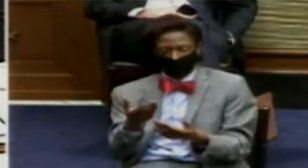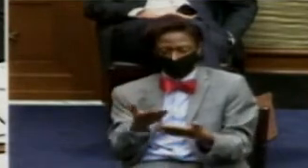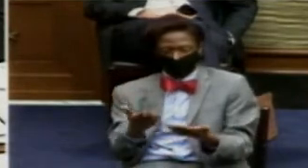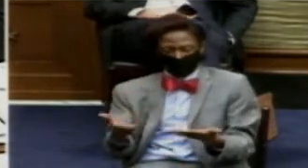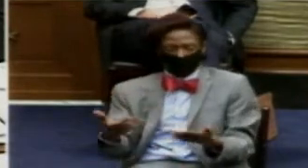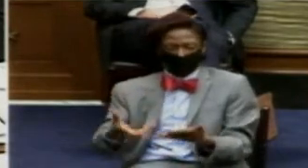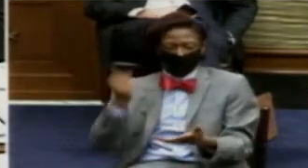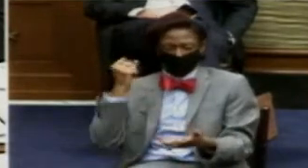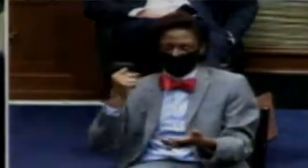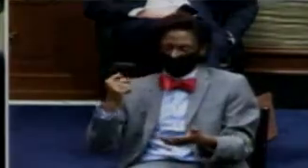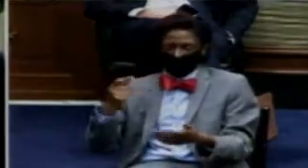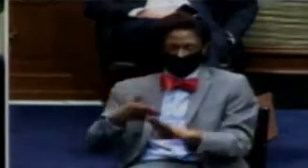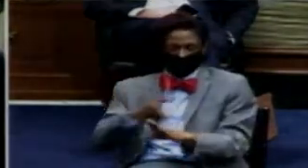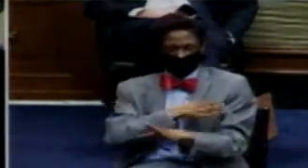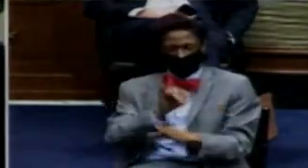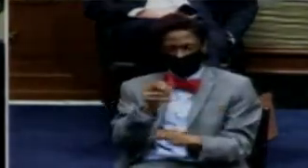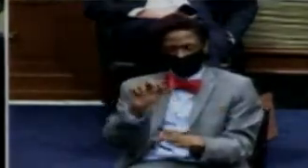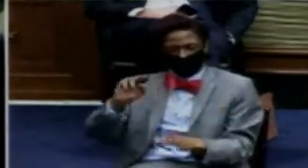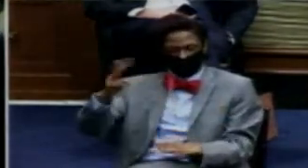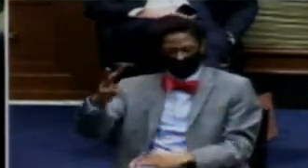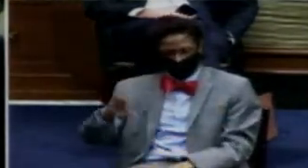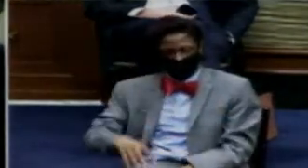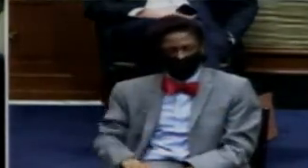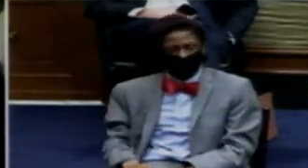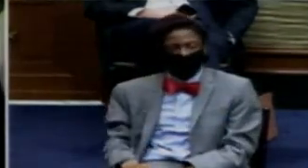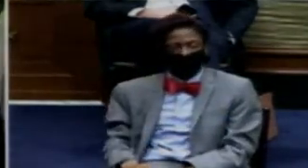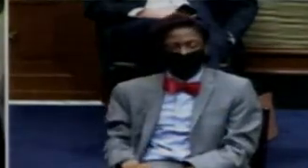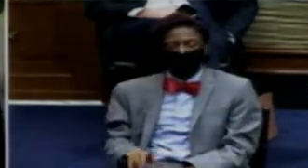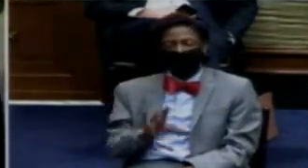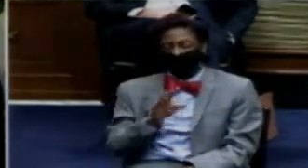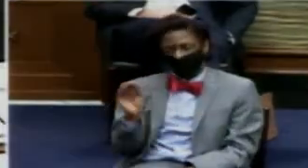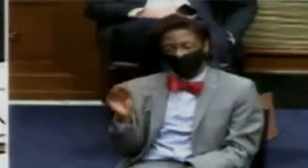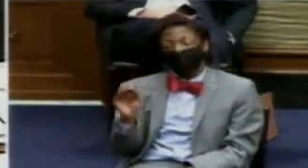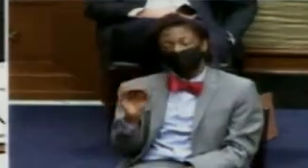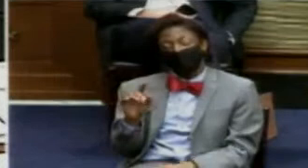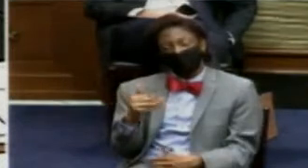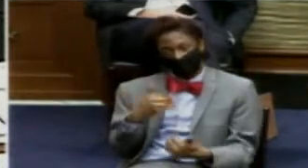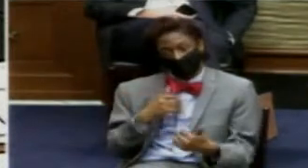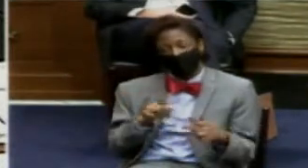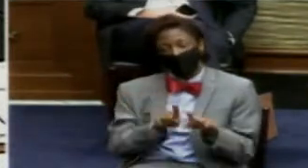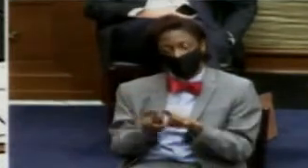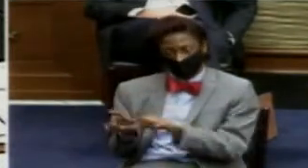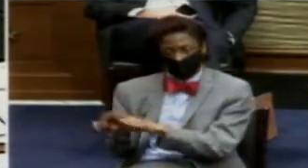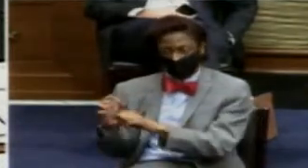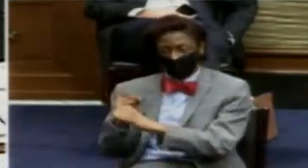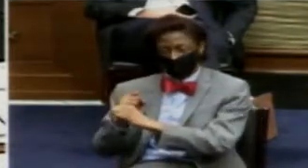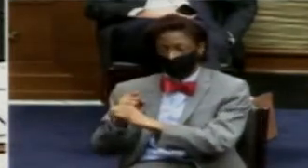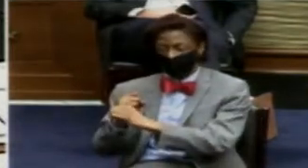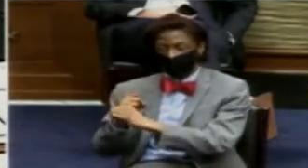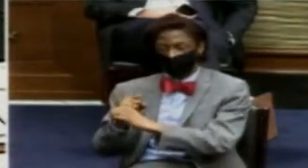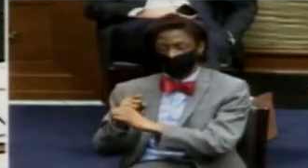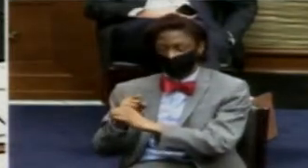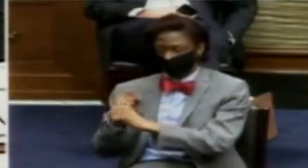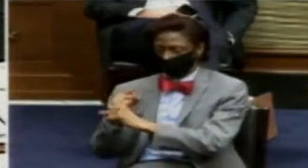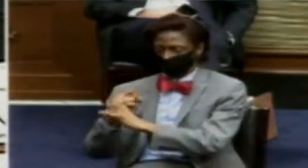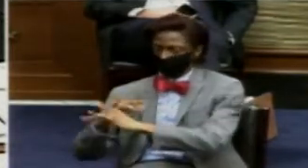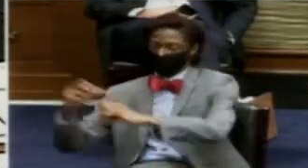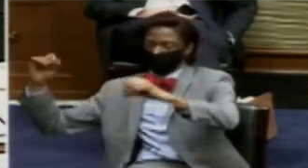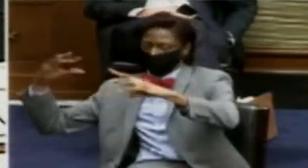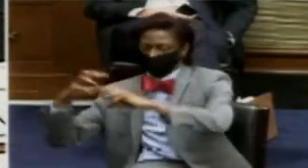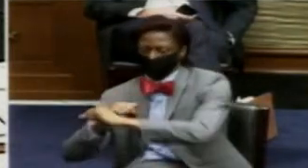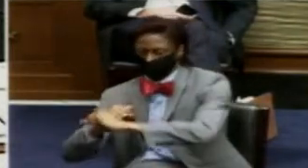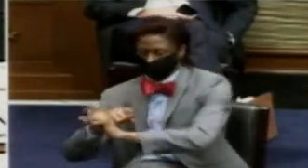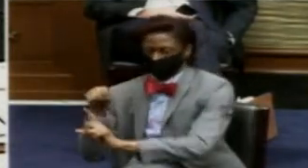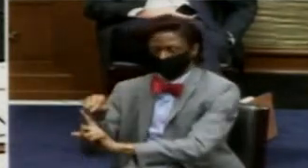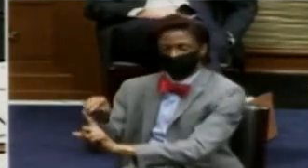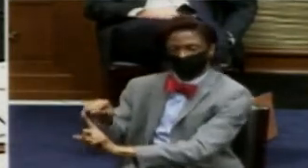6th. Oh, no. And there was that's there were also an explosion, an incendiary device